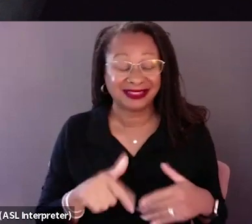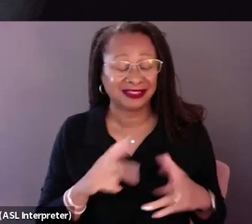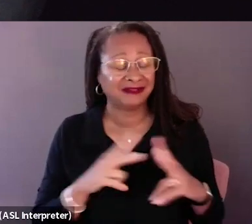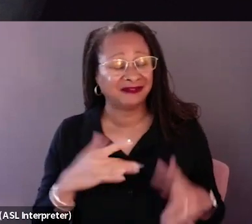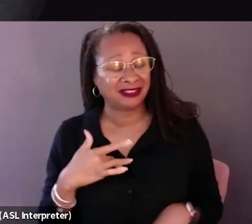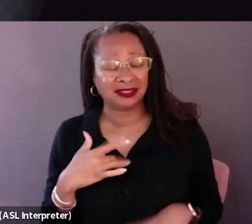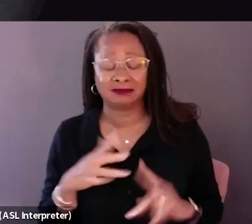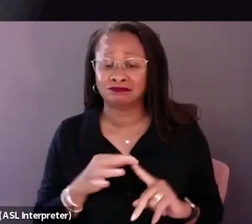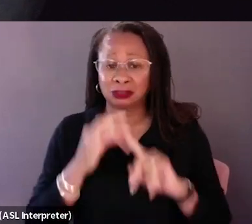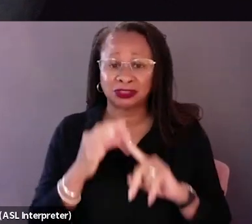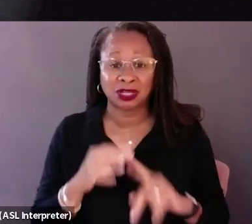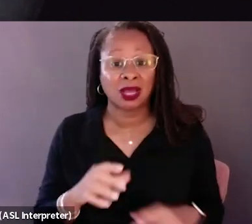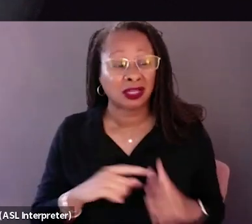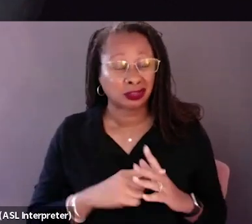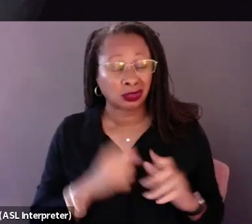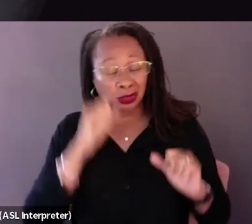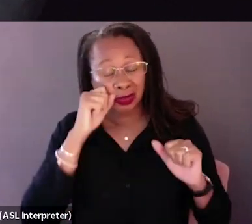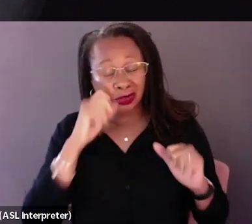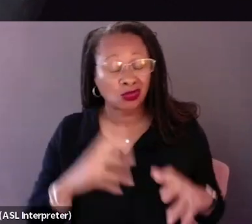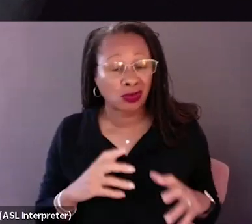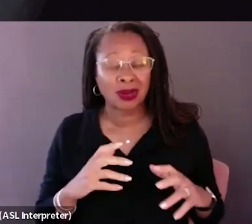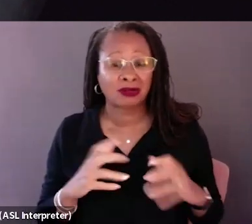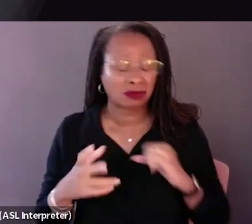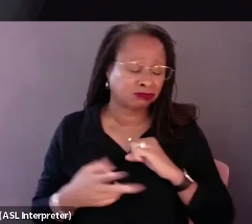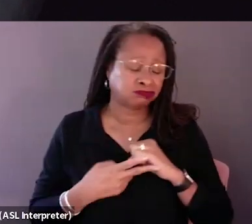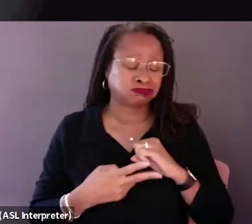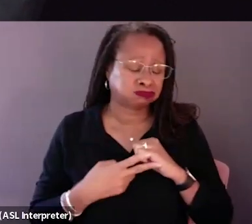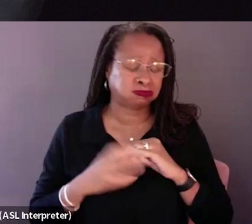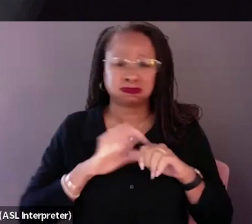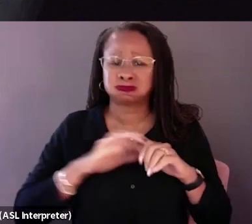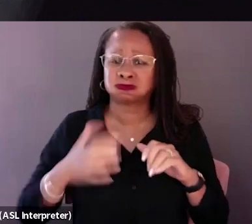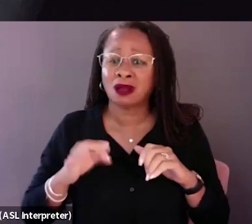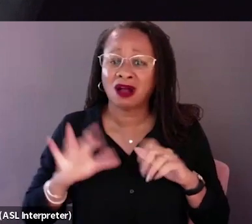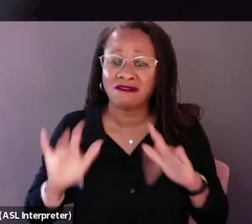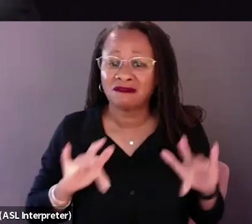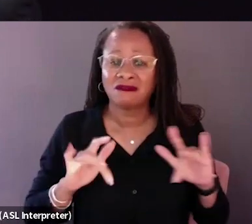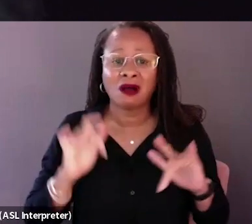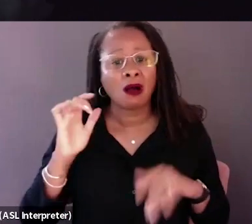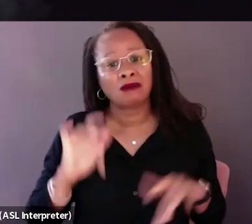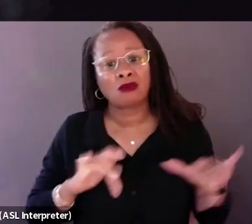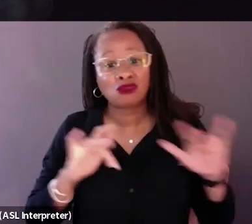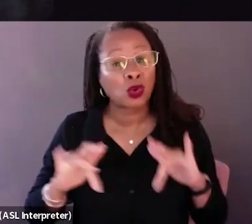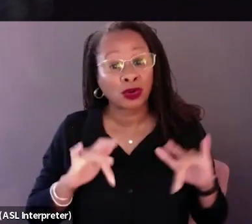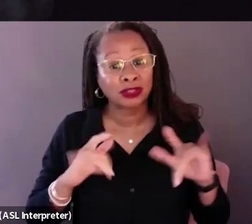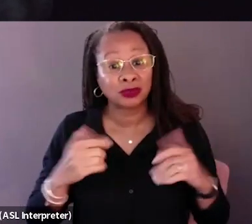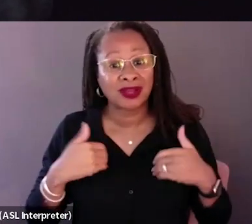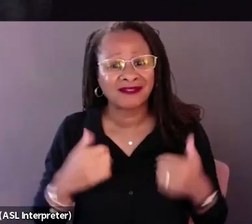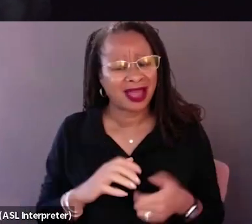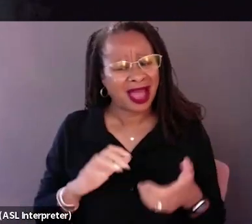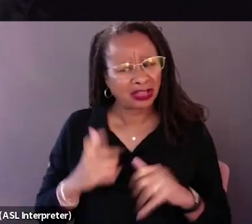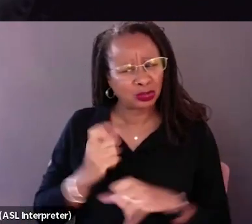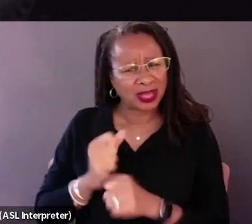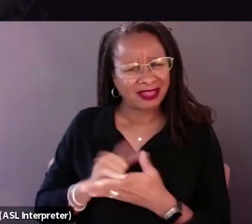incredible treasure trove of audio. Can you talk about how that fell into your lap and how you knew it could make a